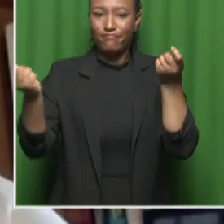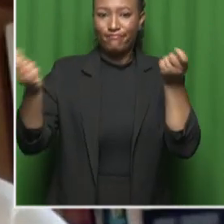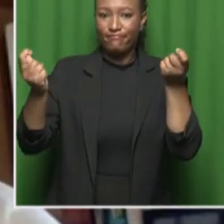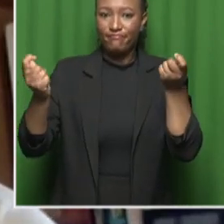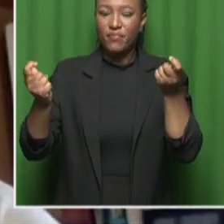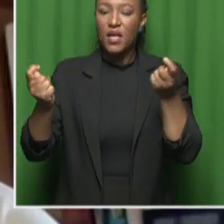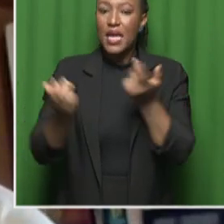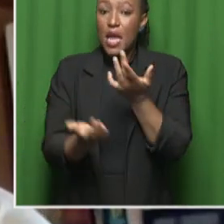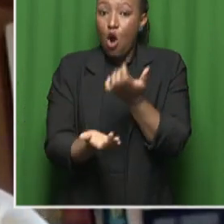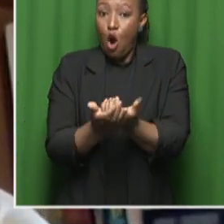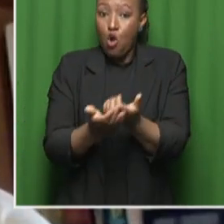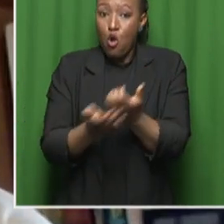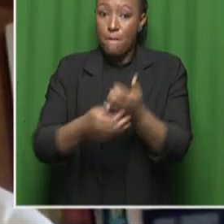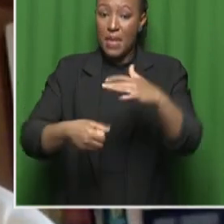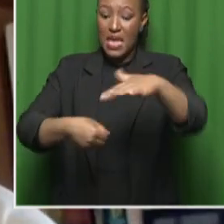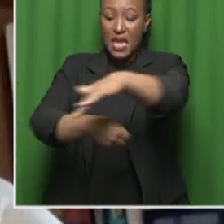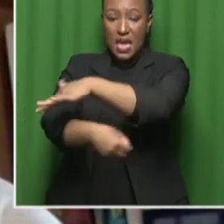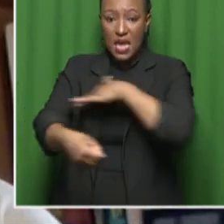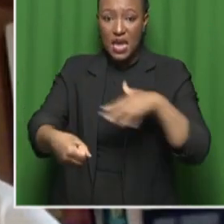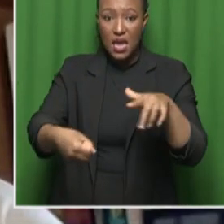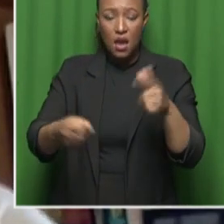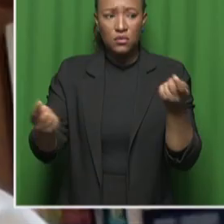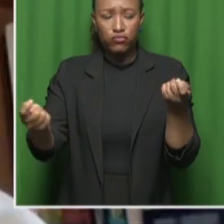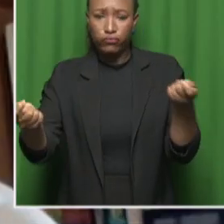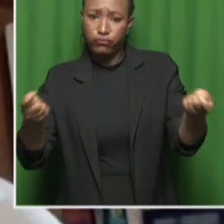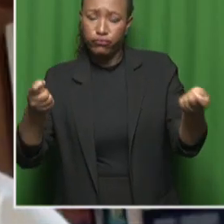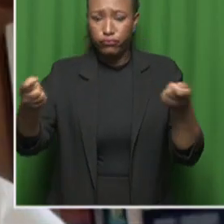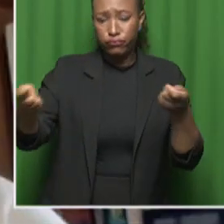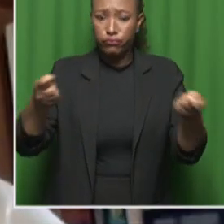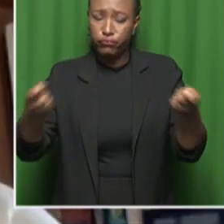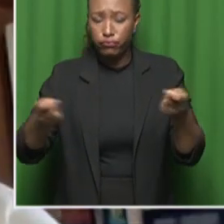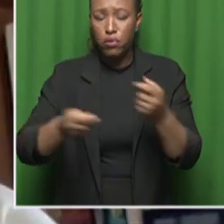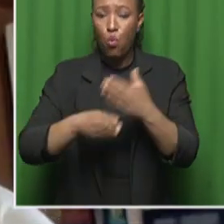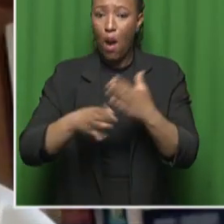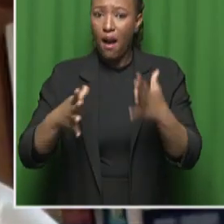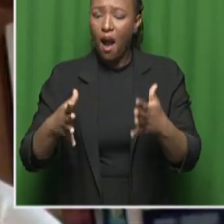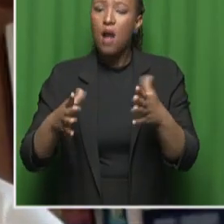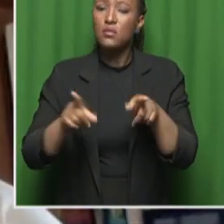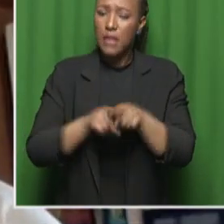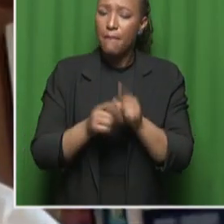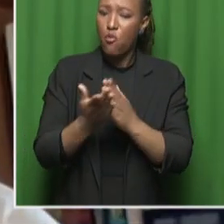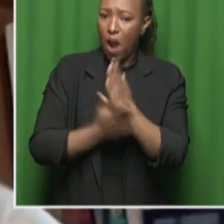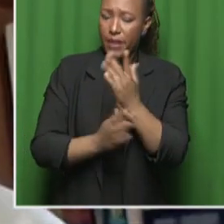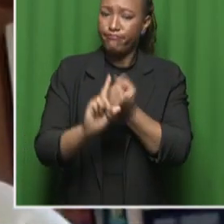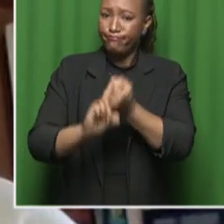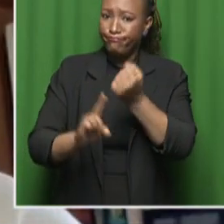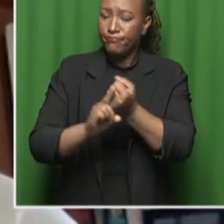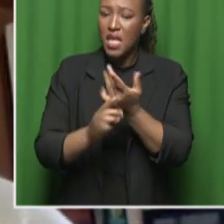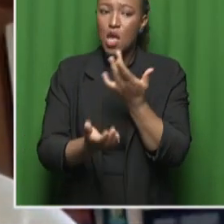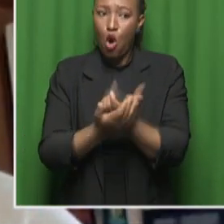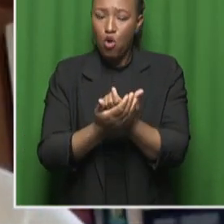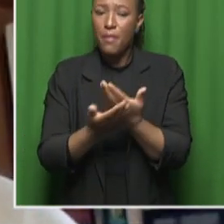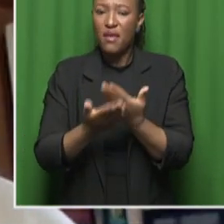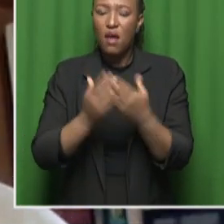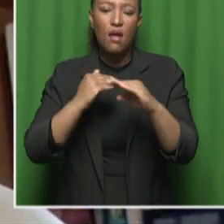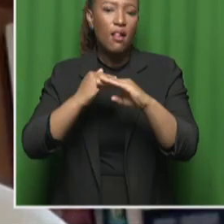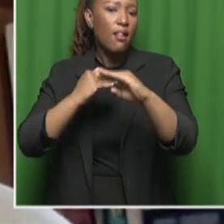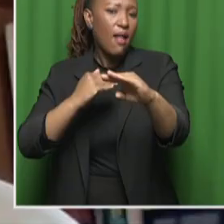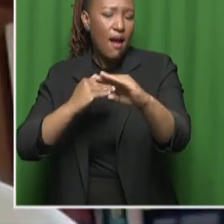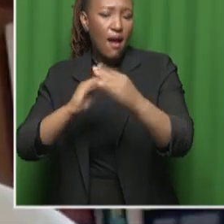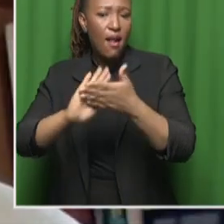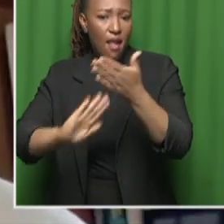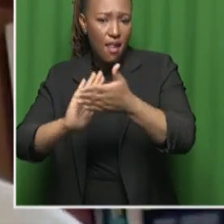make sure that it protects workers' rights, and make sure that the economy is stable and the rand itself is stable. We really shared his vision, and we'll